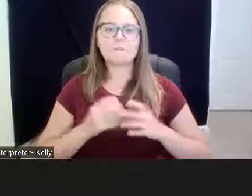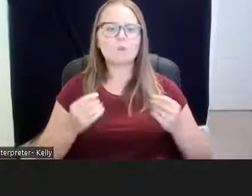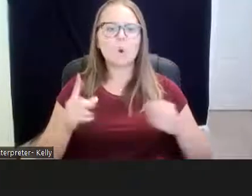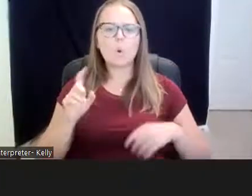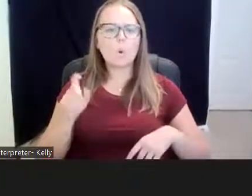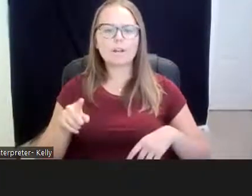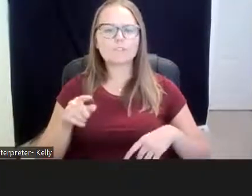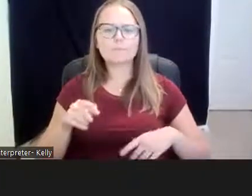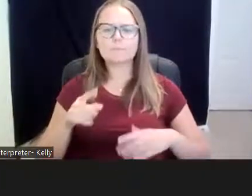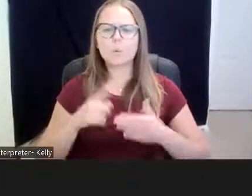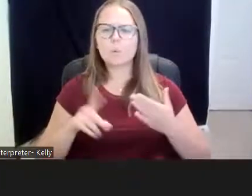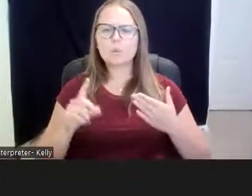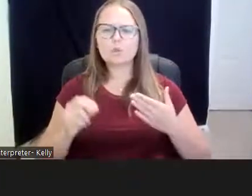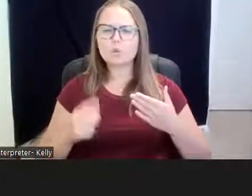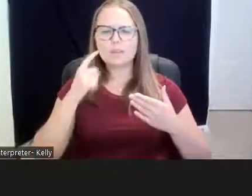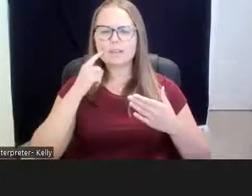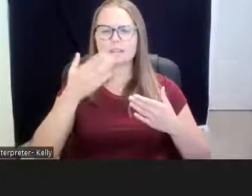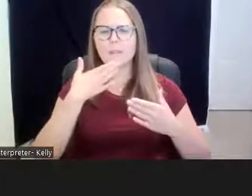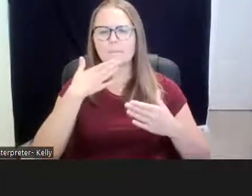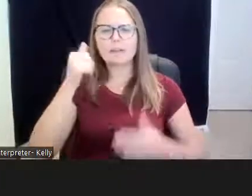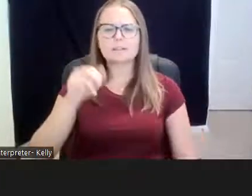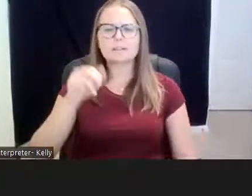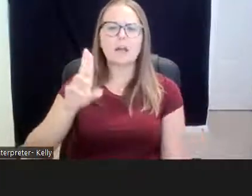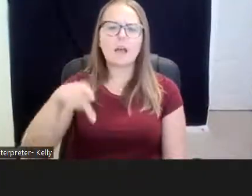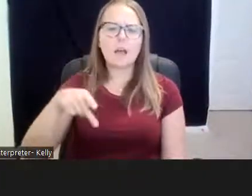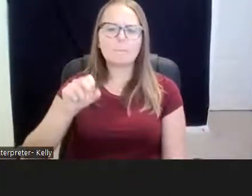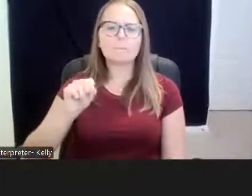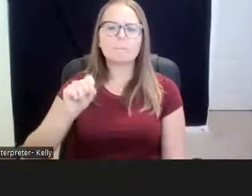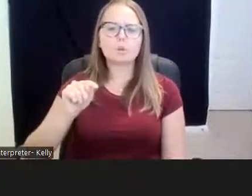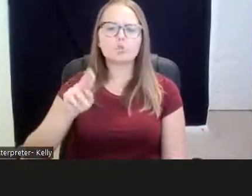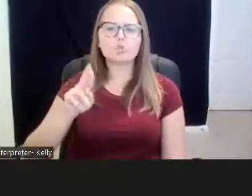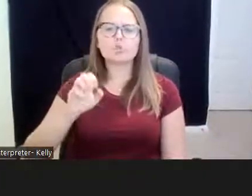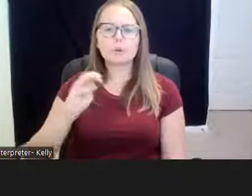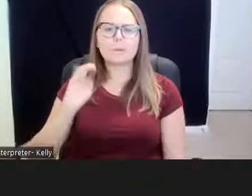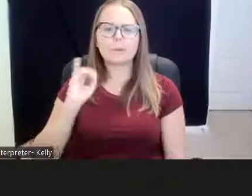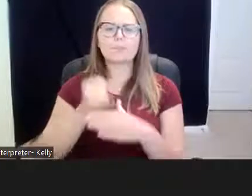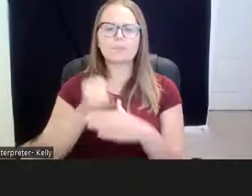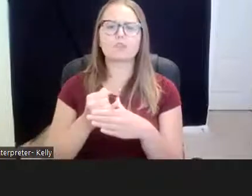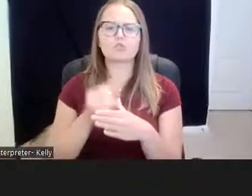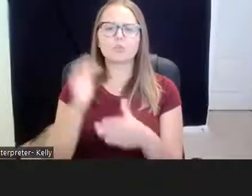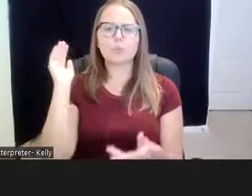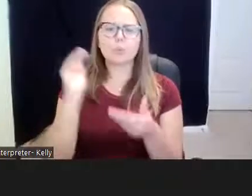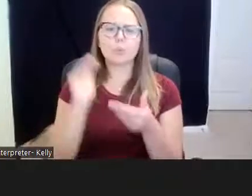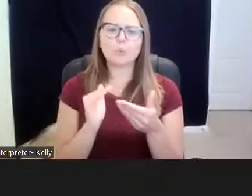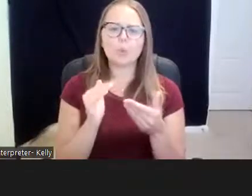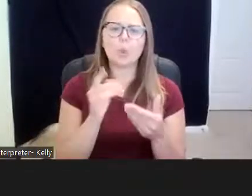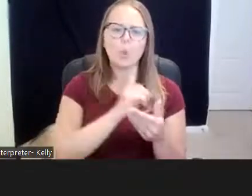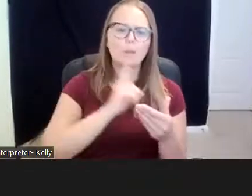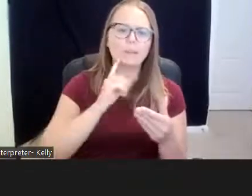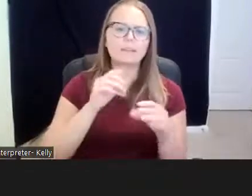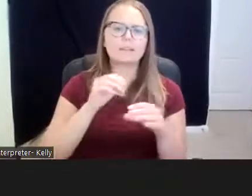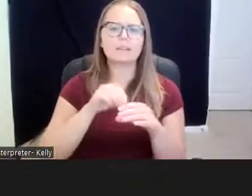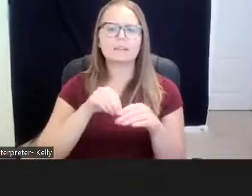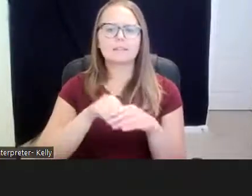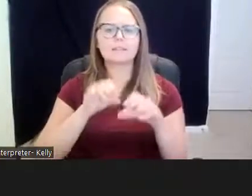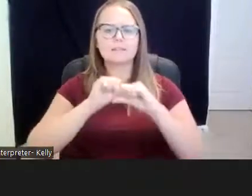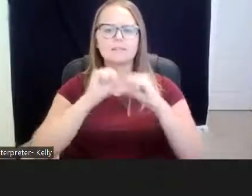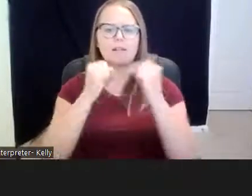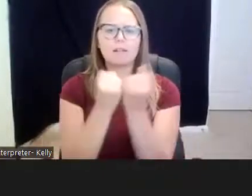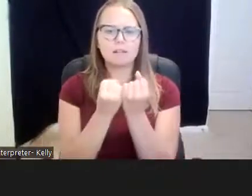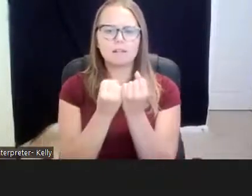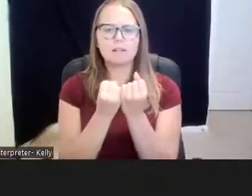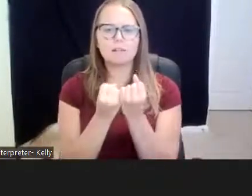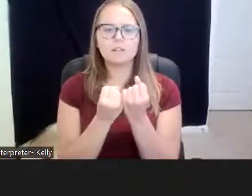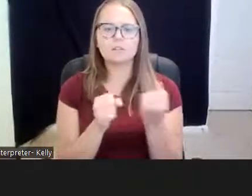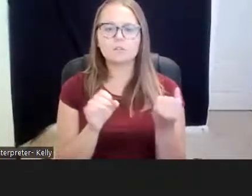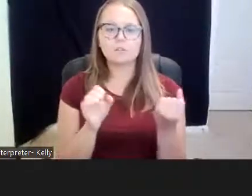you think is the best upstream intervention for reducing loneliness in a society? So that we